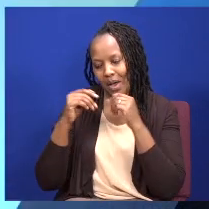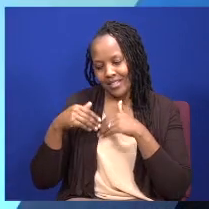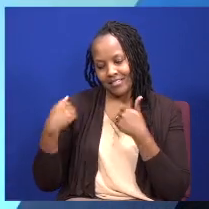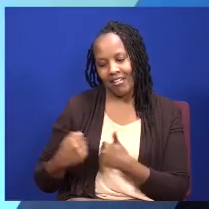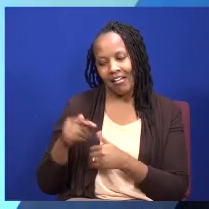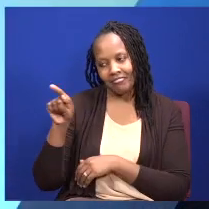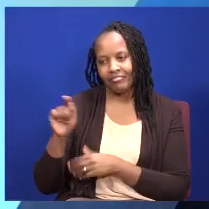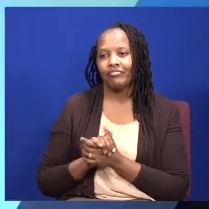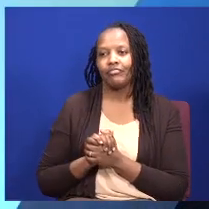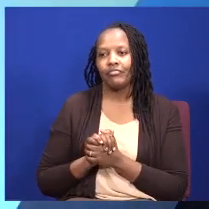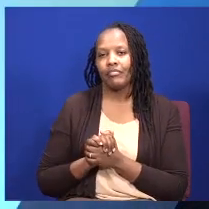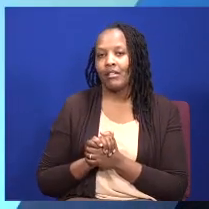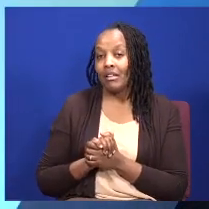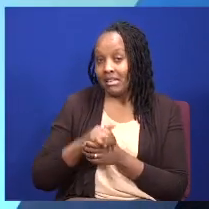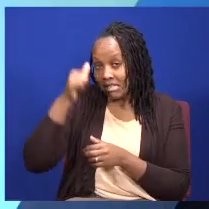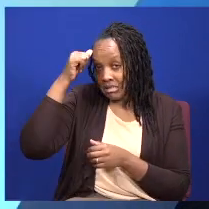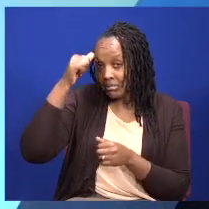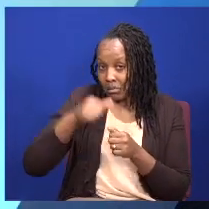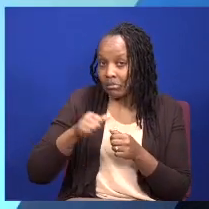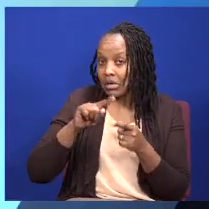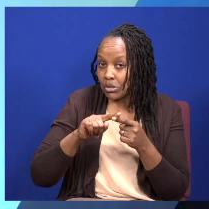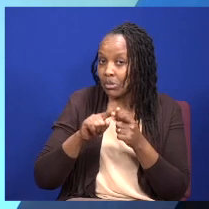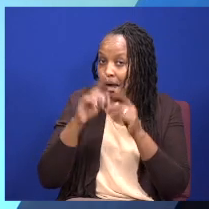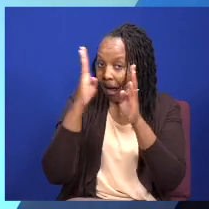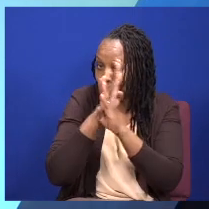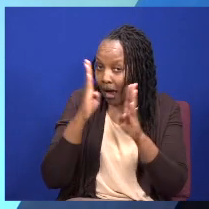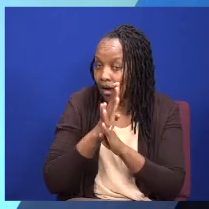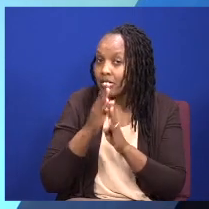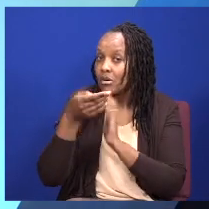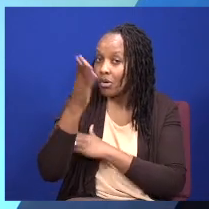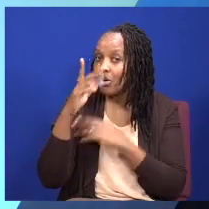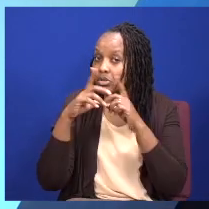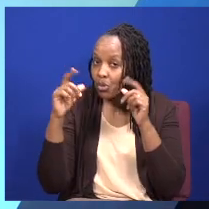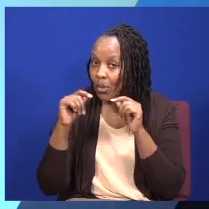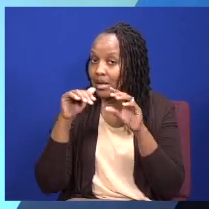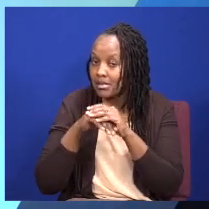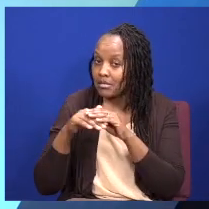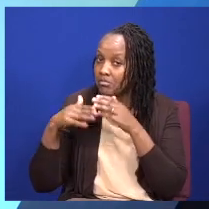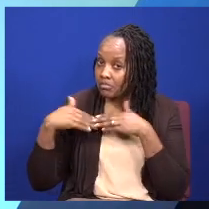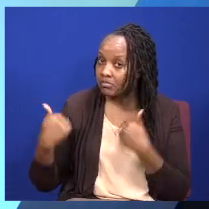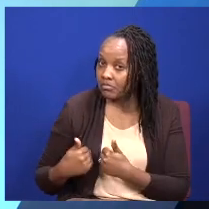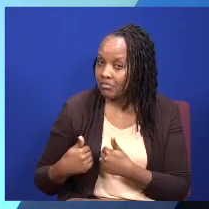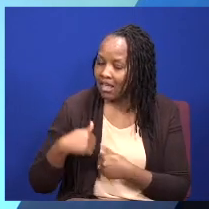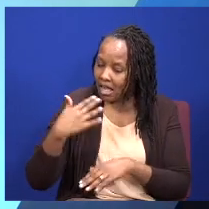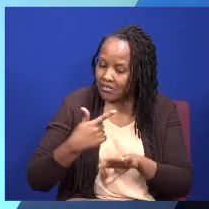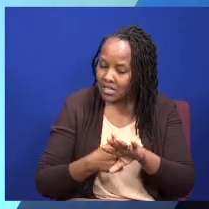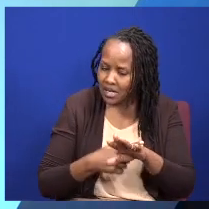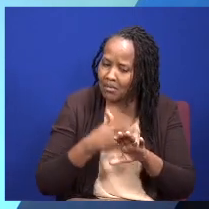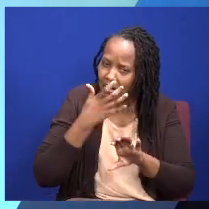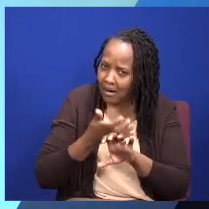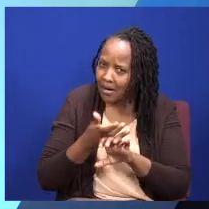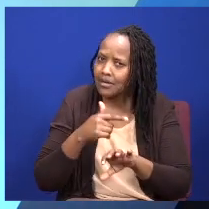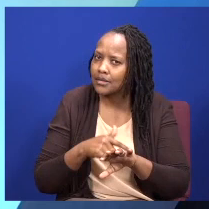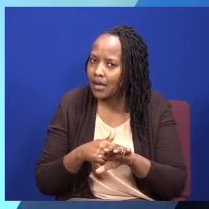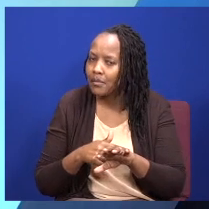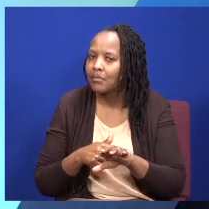girls at home, please make sure you hide God's word in your heart. That's a power that you have to call upon the word of God when you're facing a difficult